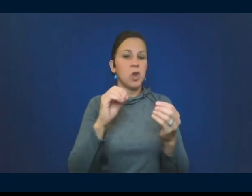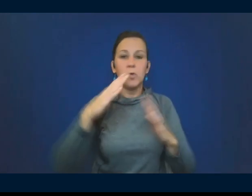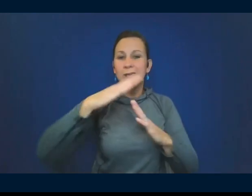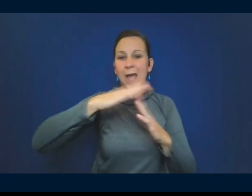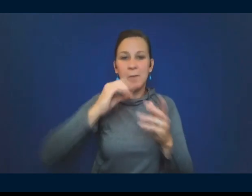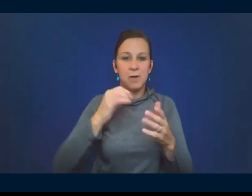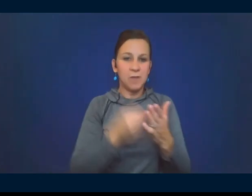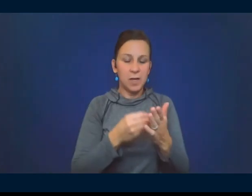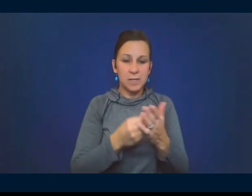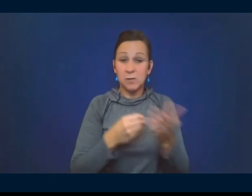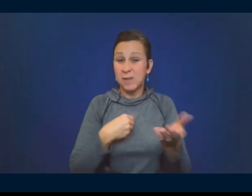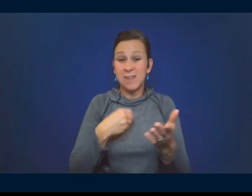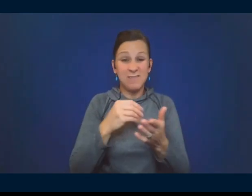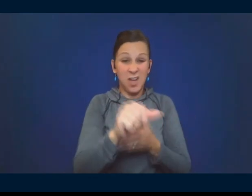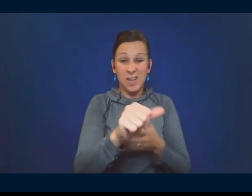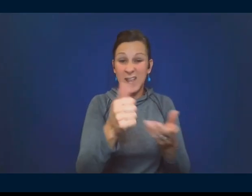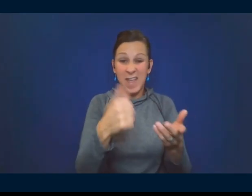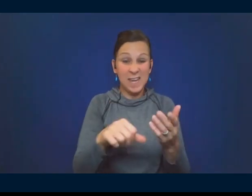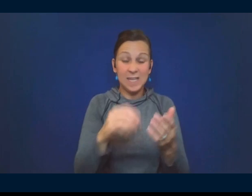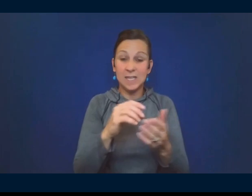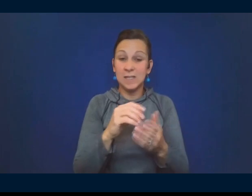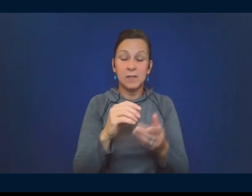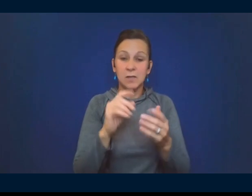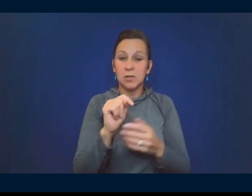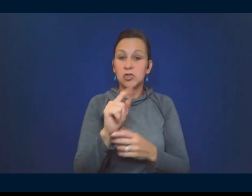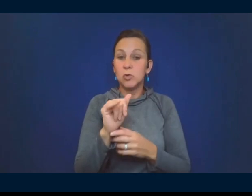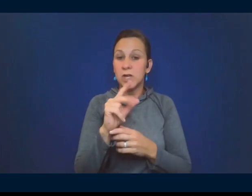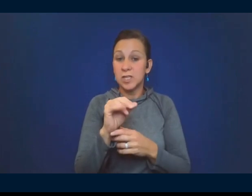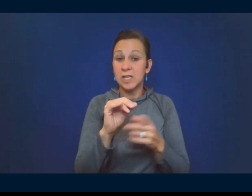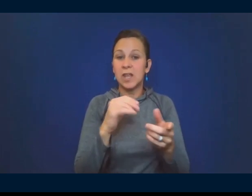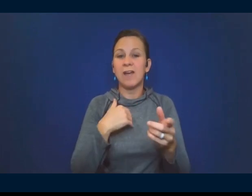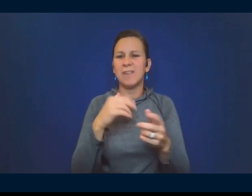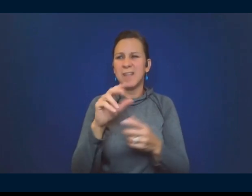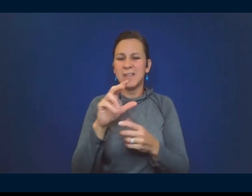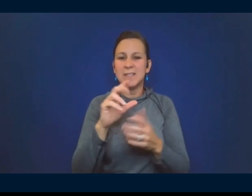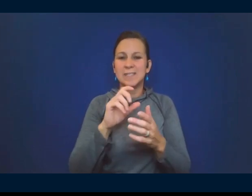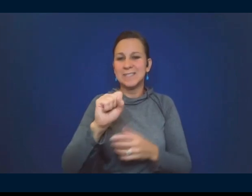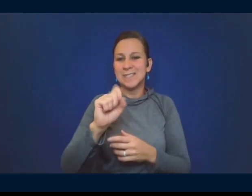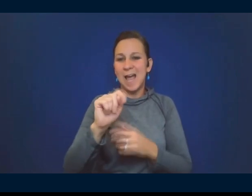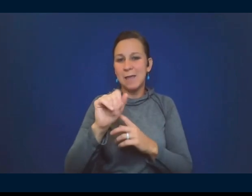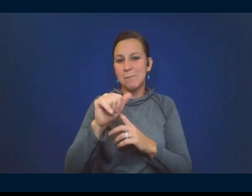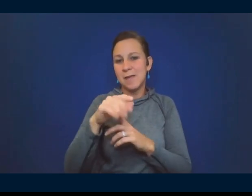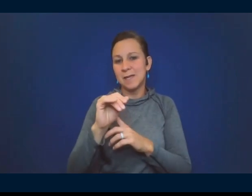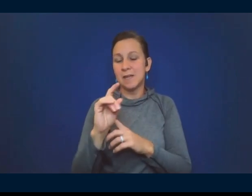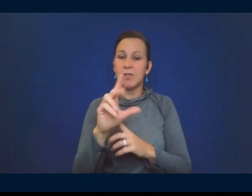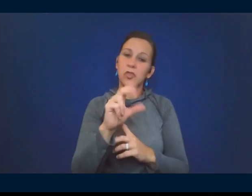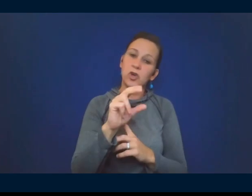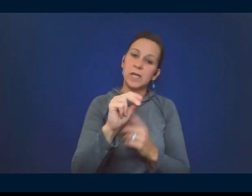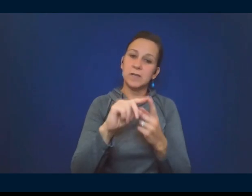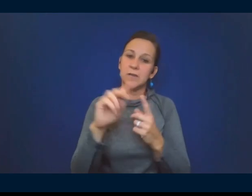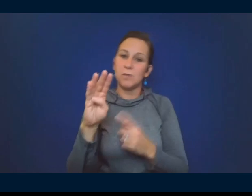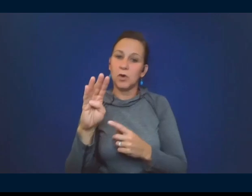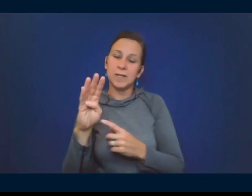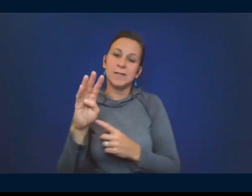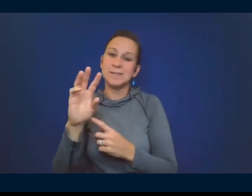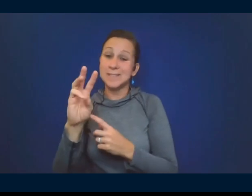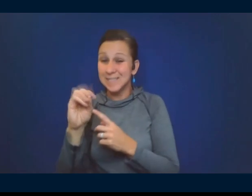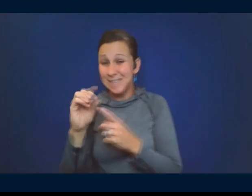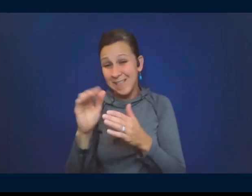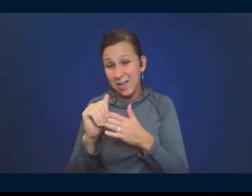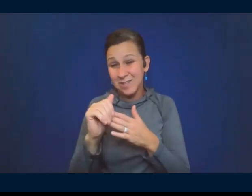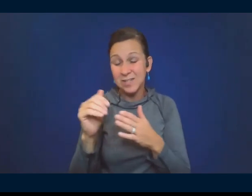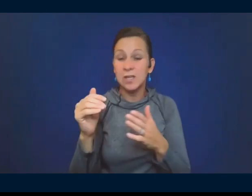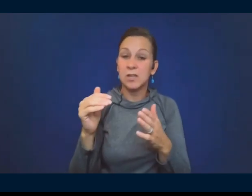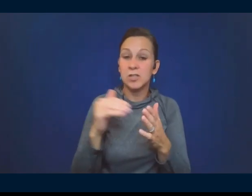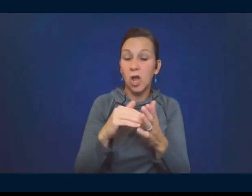degree, any tuition, and you get a stipend ranging from $30,000 to $46,000 a year. You also have an internship experience throughout your